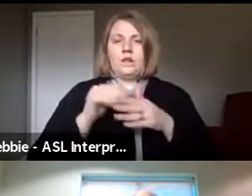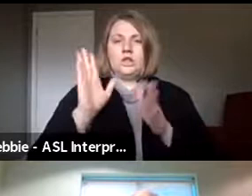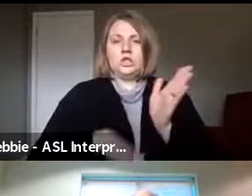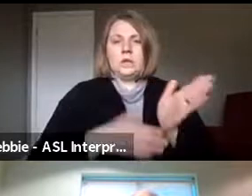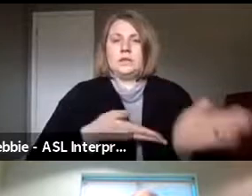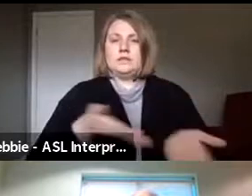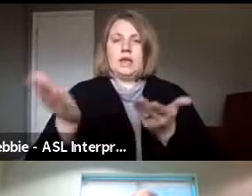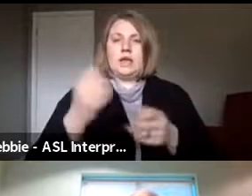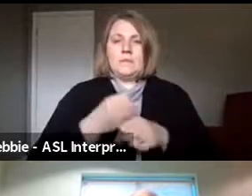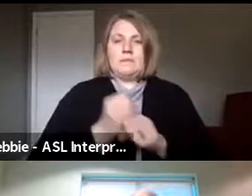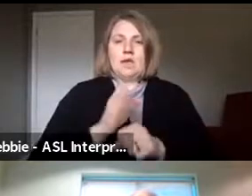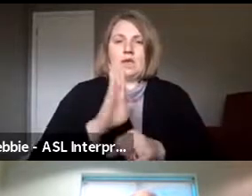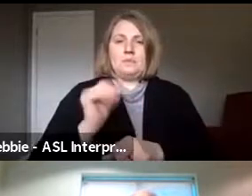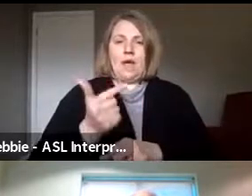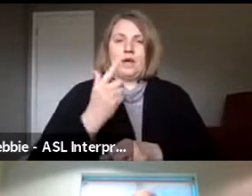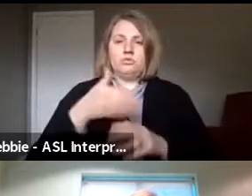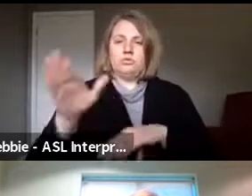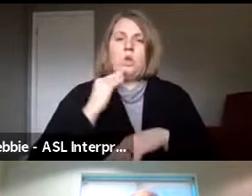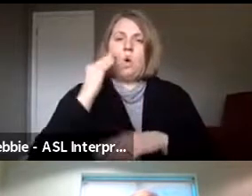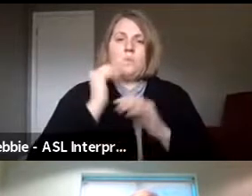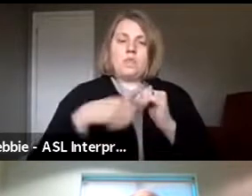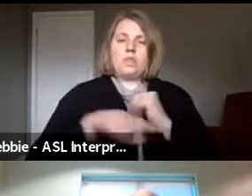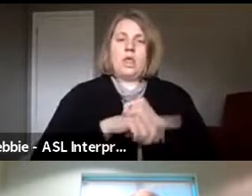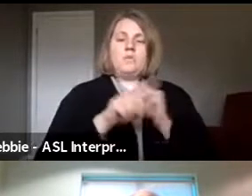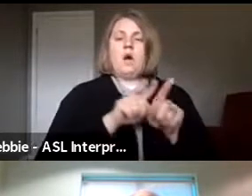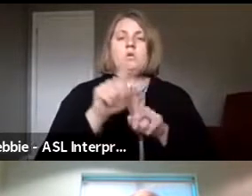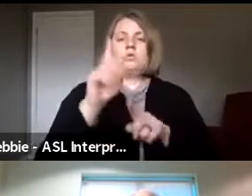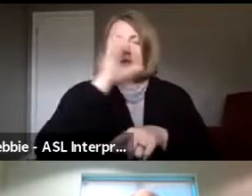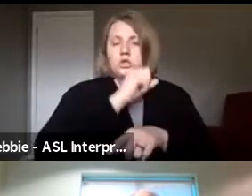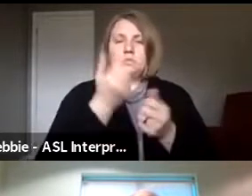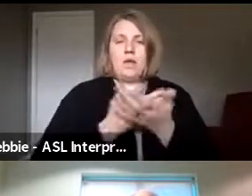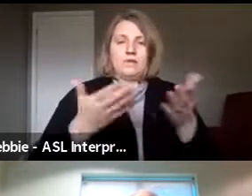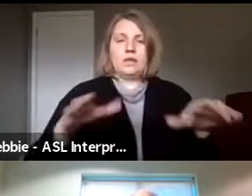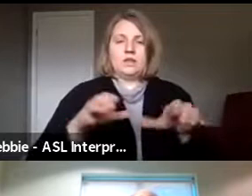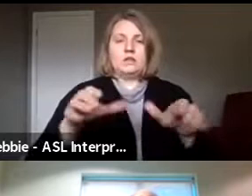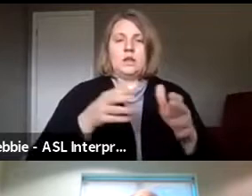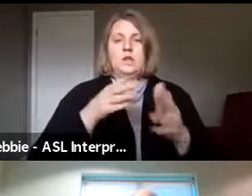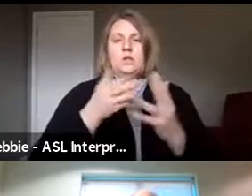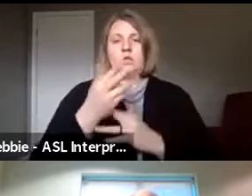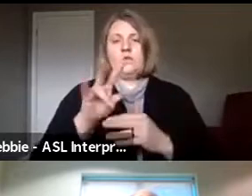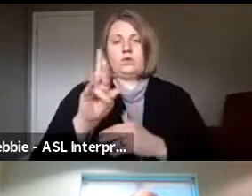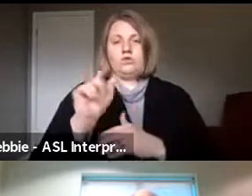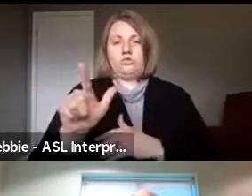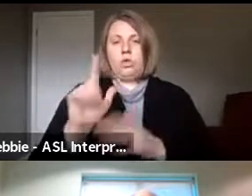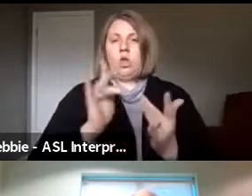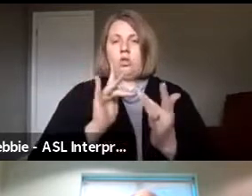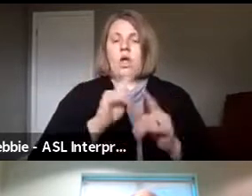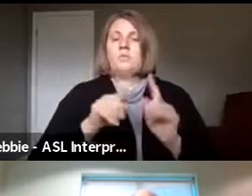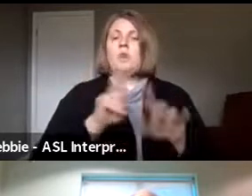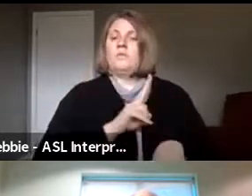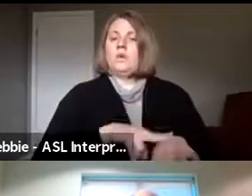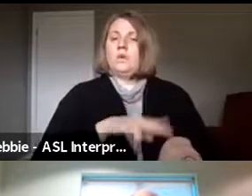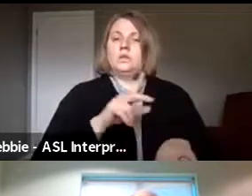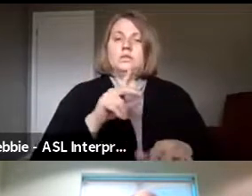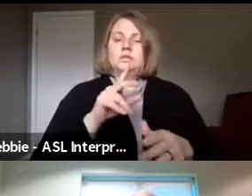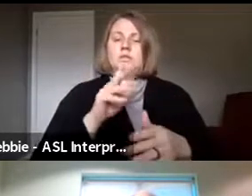home. And we are also assuming that everything is being done virtually, although of course, at some point,